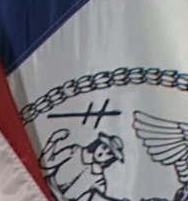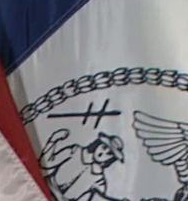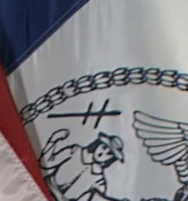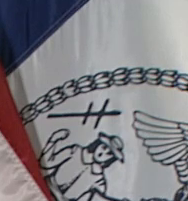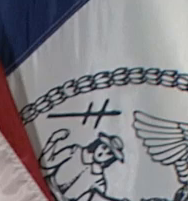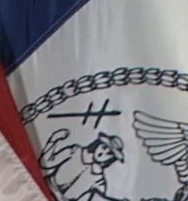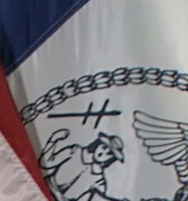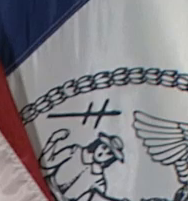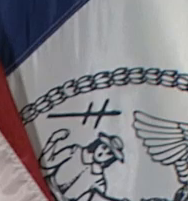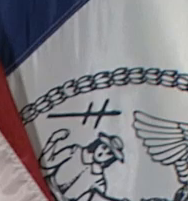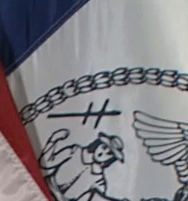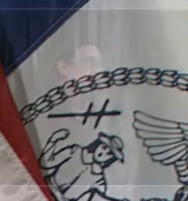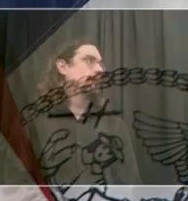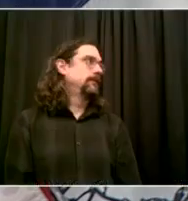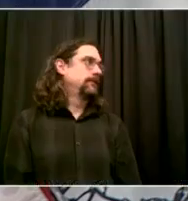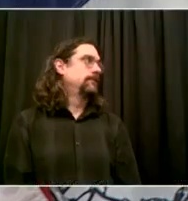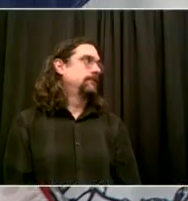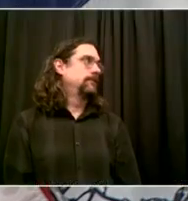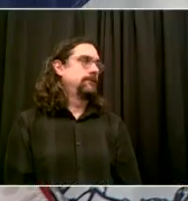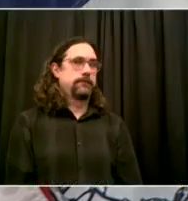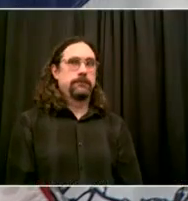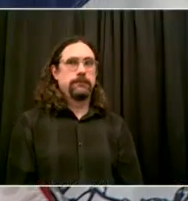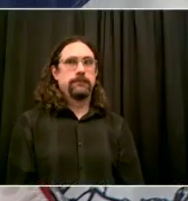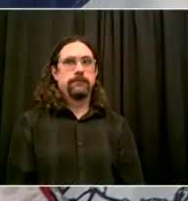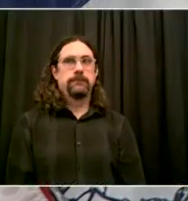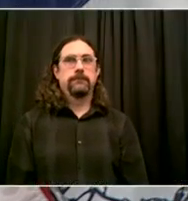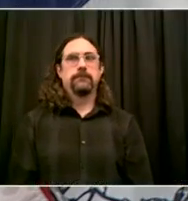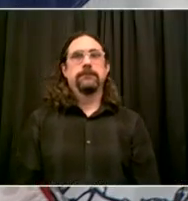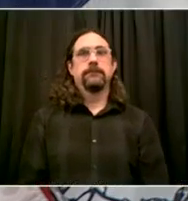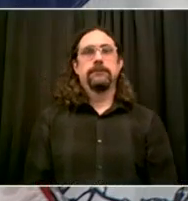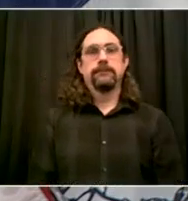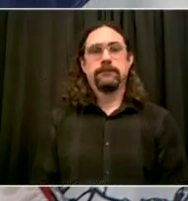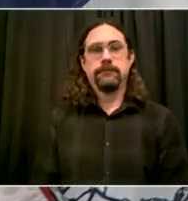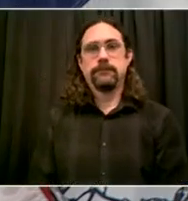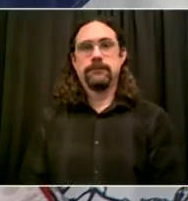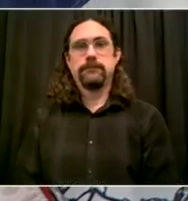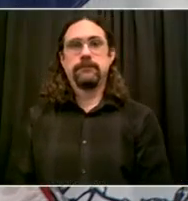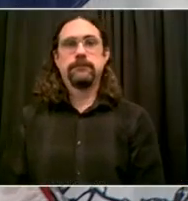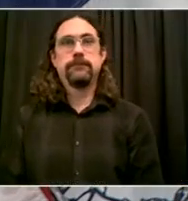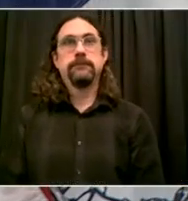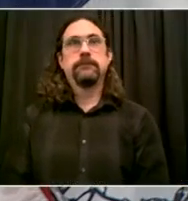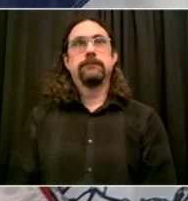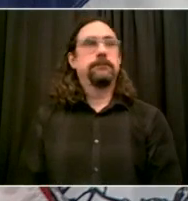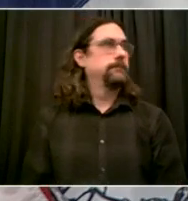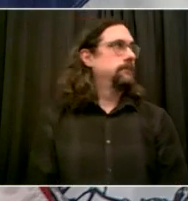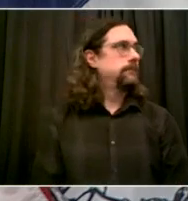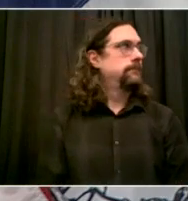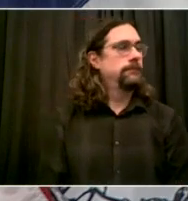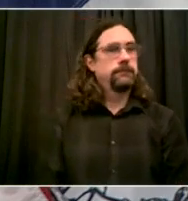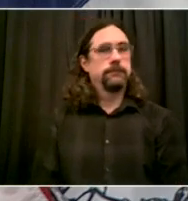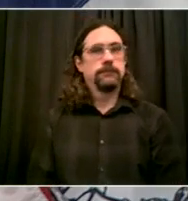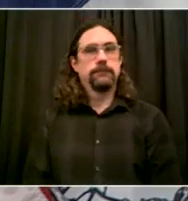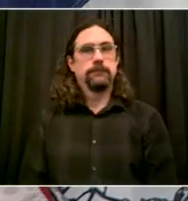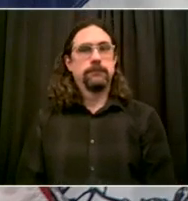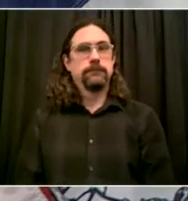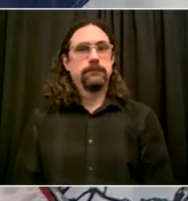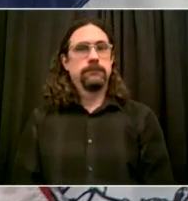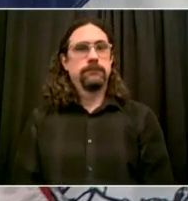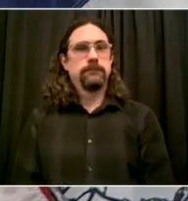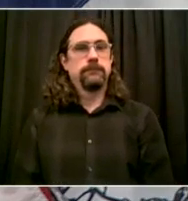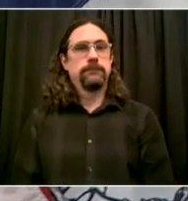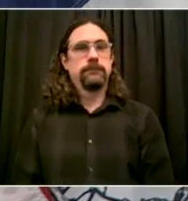invierno. With that, I turn to our colleagues in the media. Please let me know the name and outlet of each